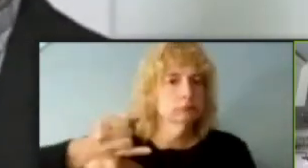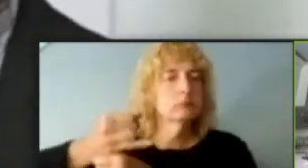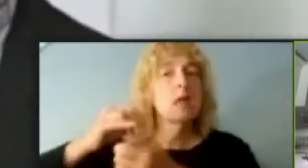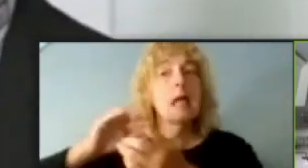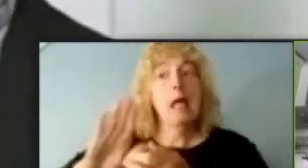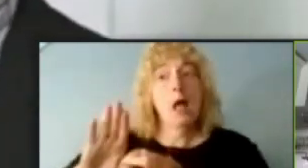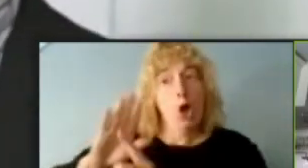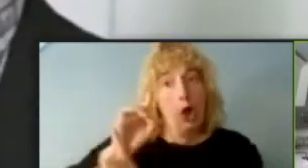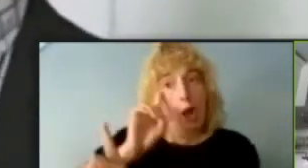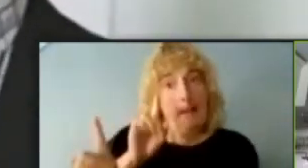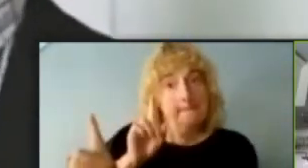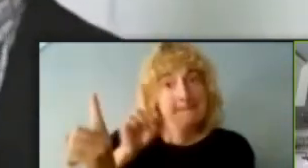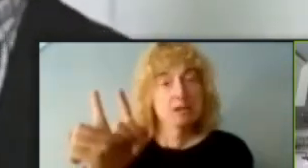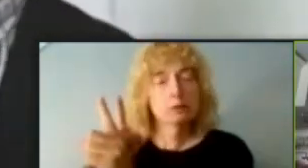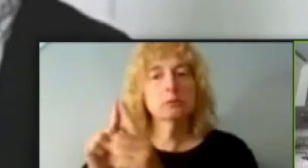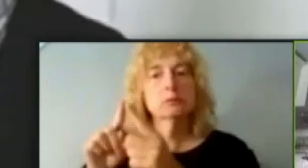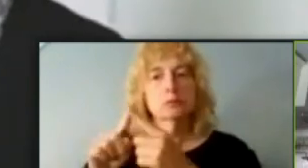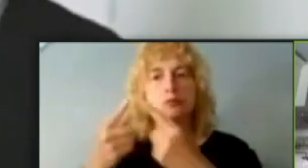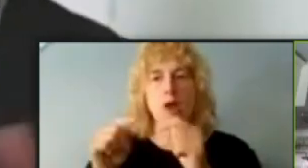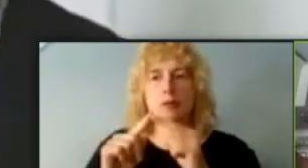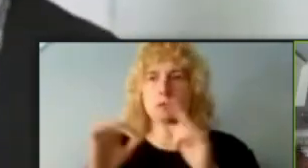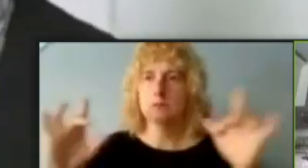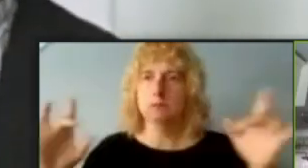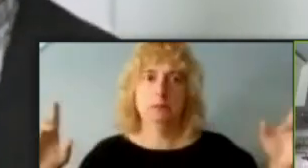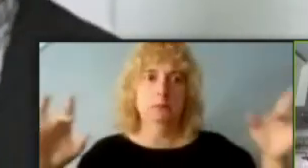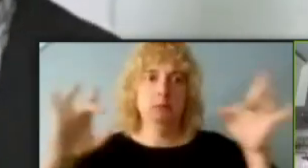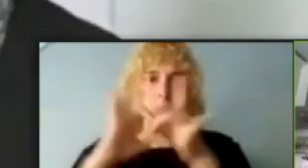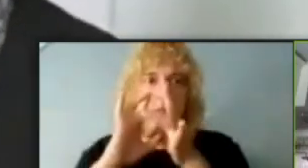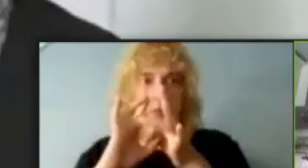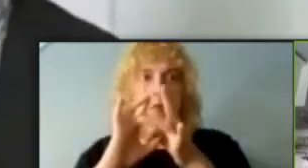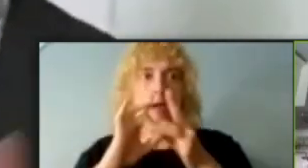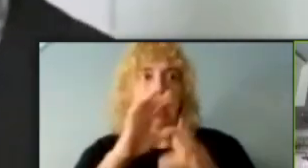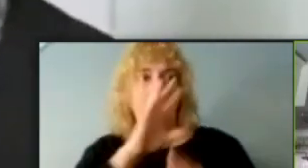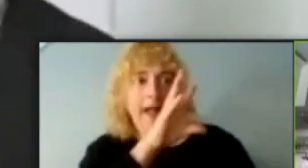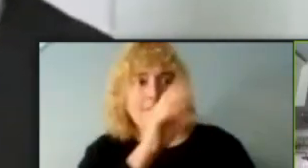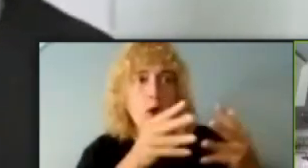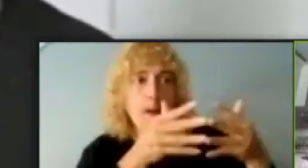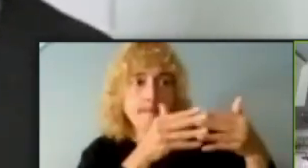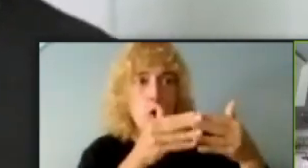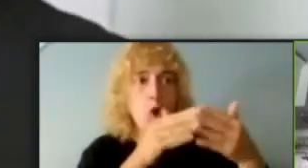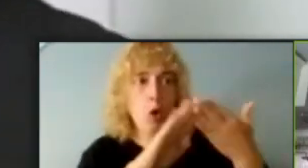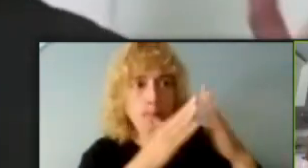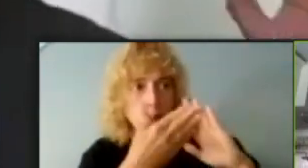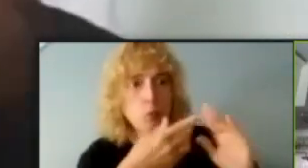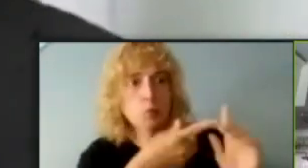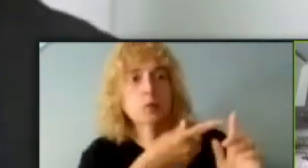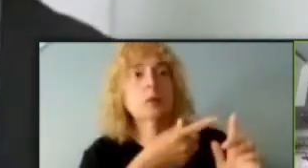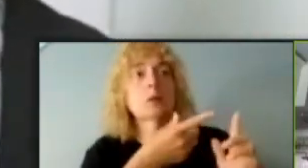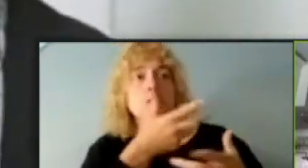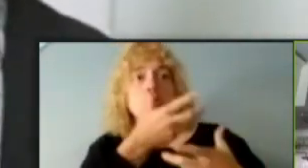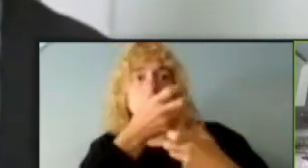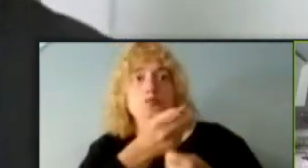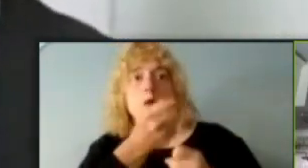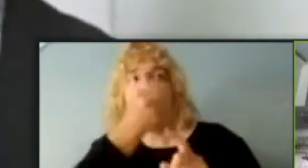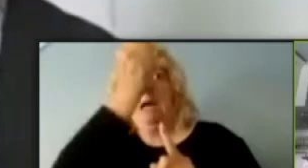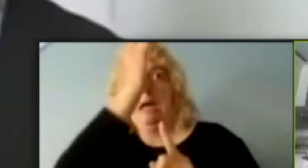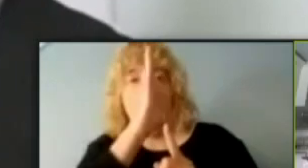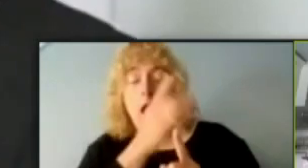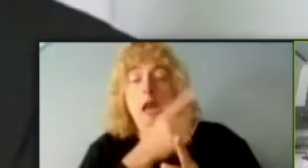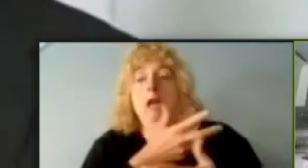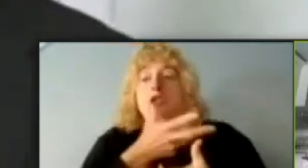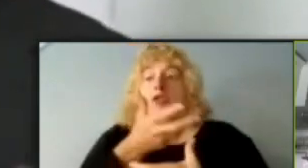the gap between African-American communities, the trust gap between African-American communities and the medical community.